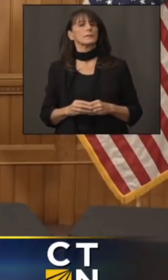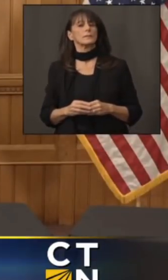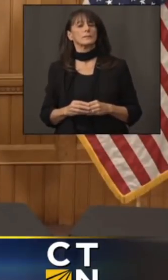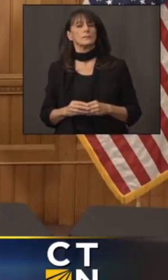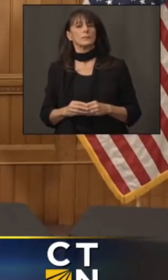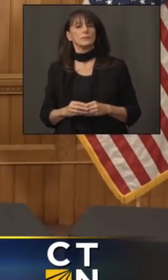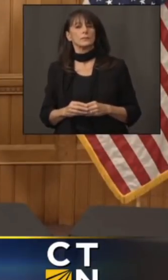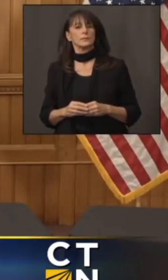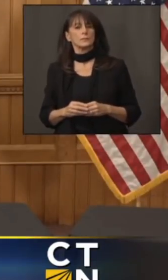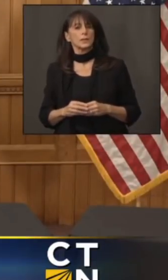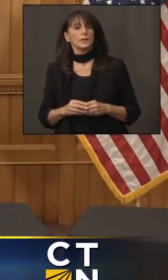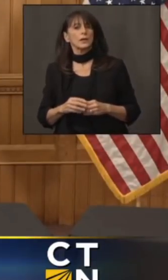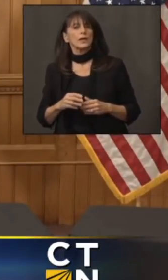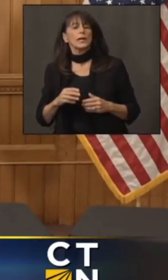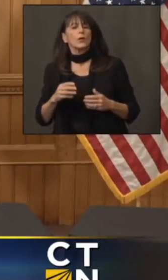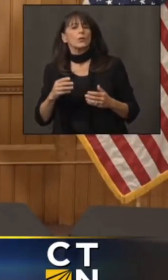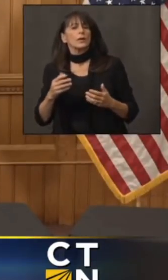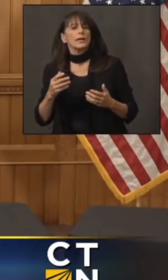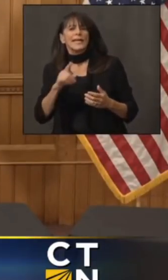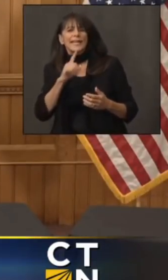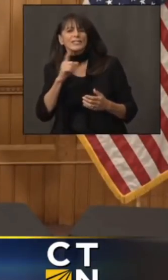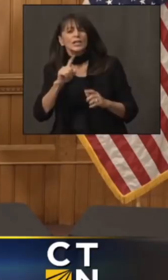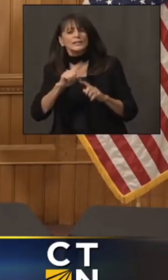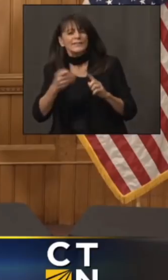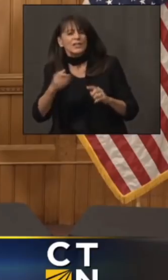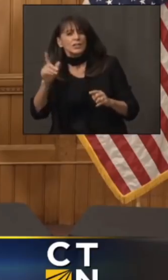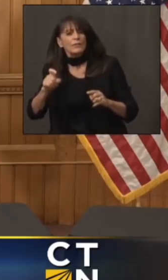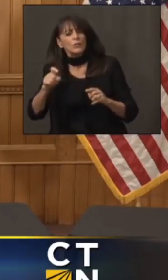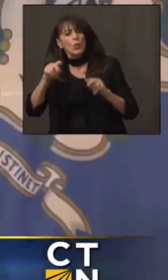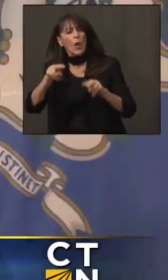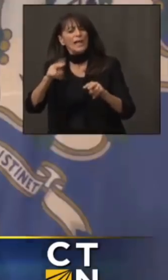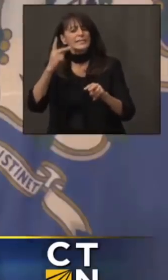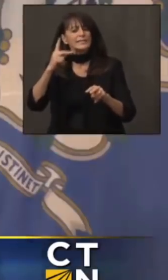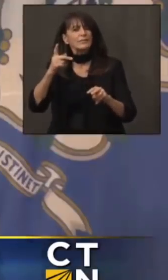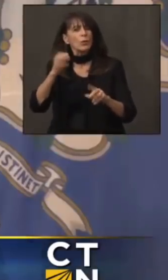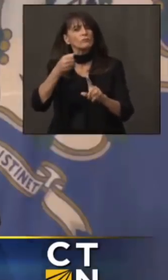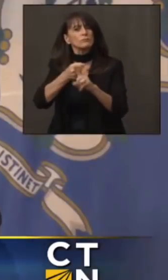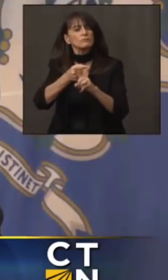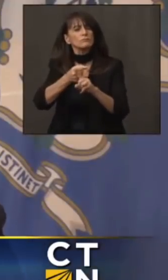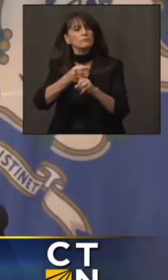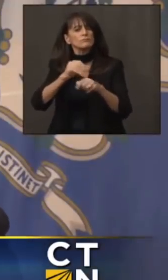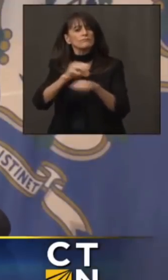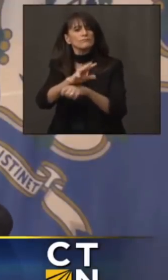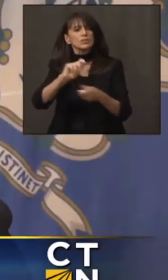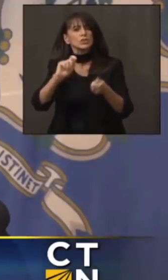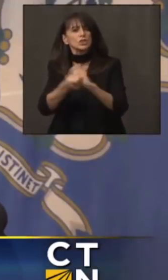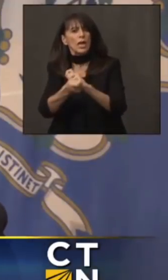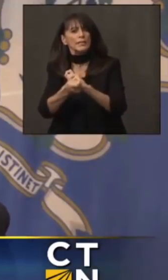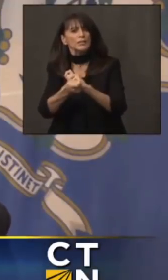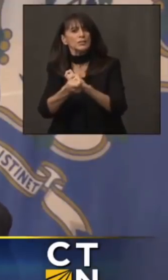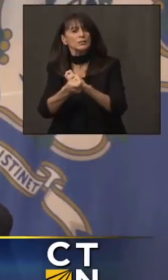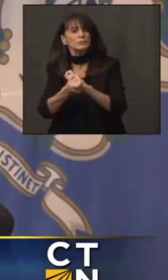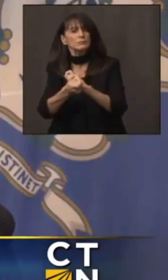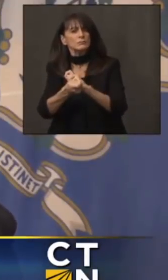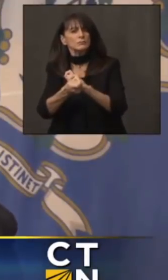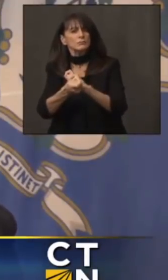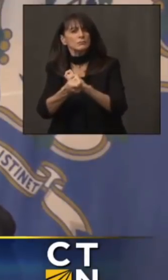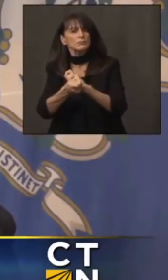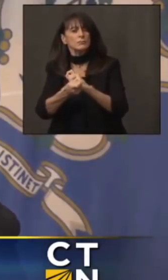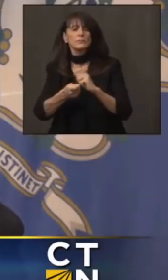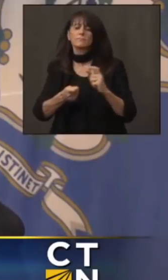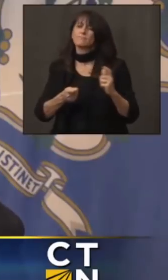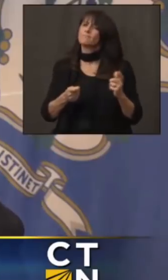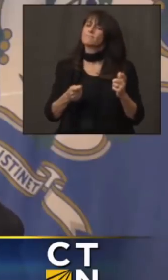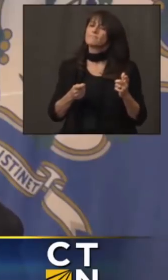could impact phase 3? As I think about it, there's no absolute number, but I see